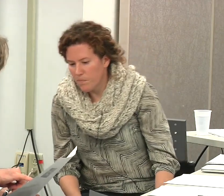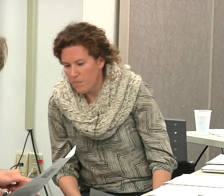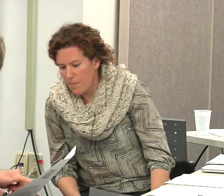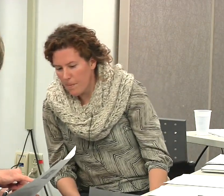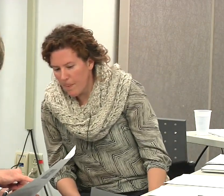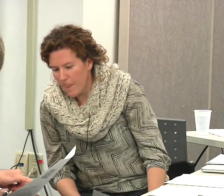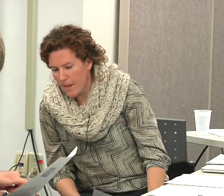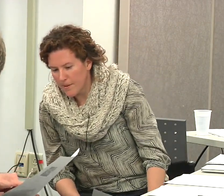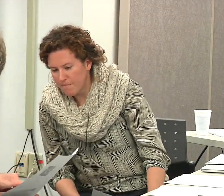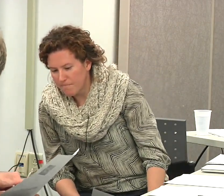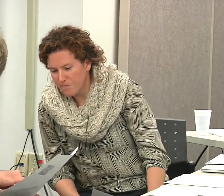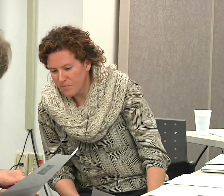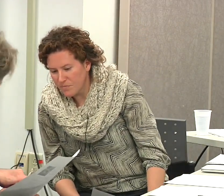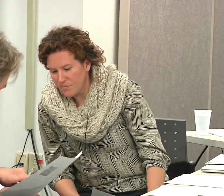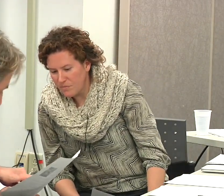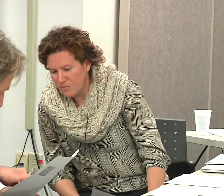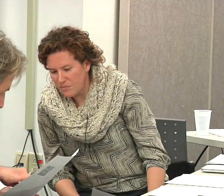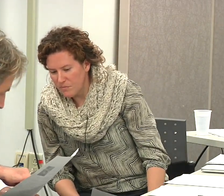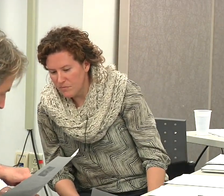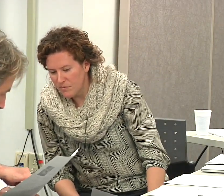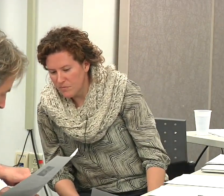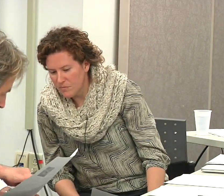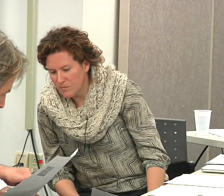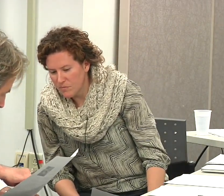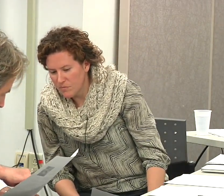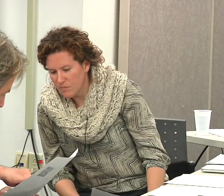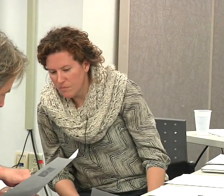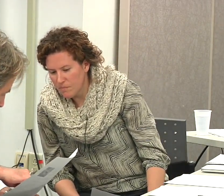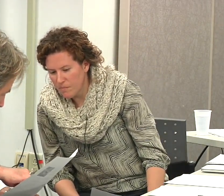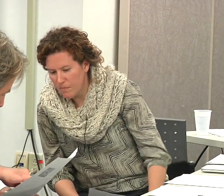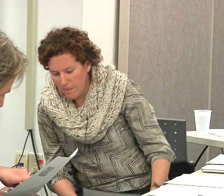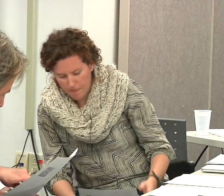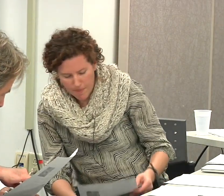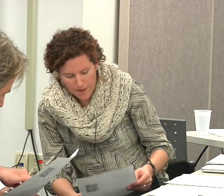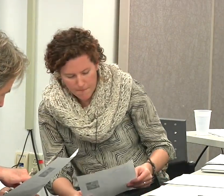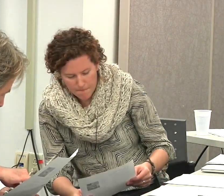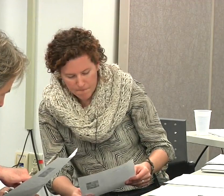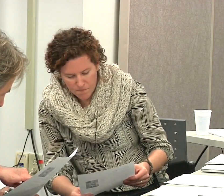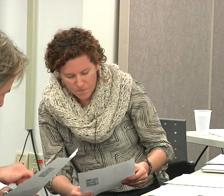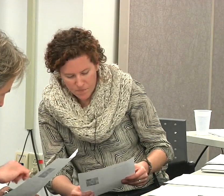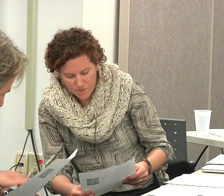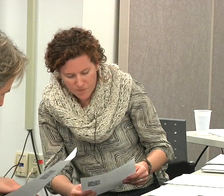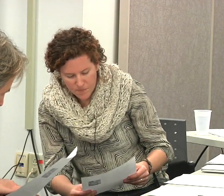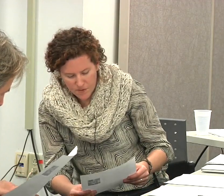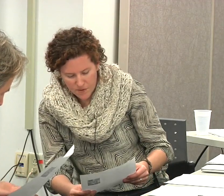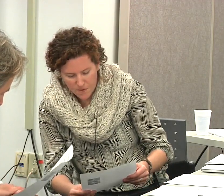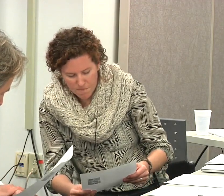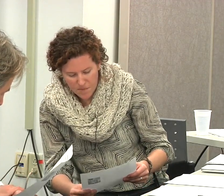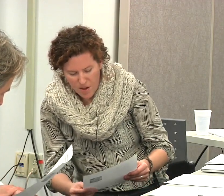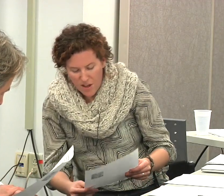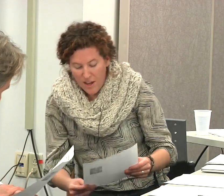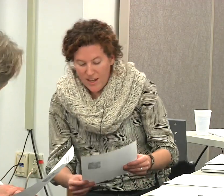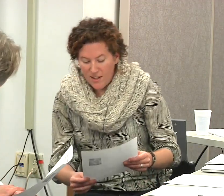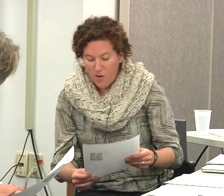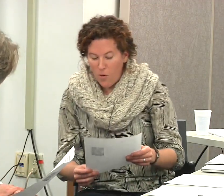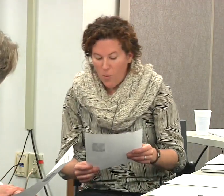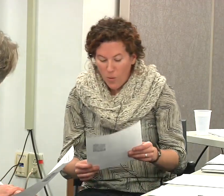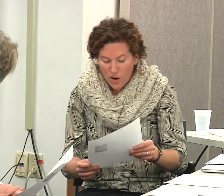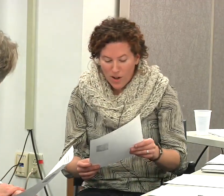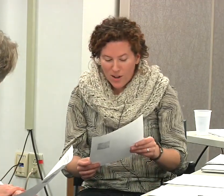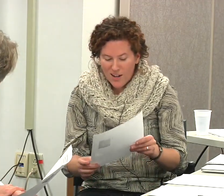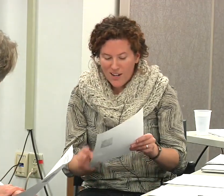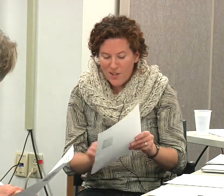So if I were doing this in class, as a student, I would need my computer to look up these terms,